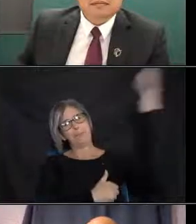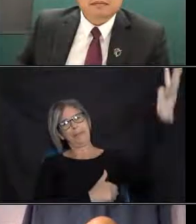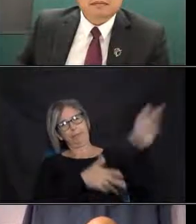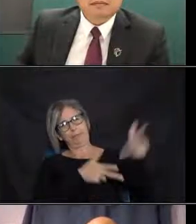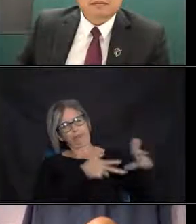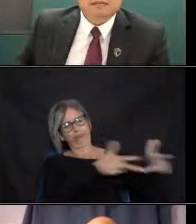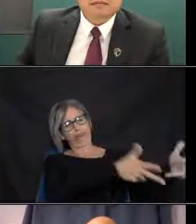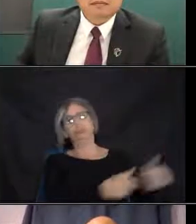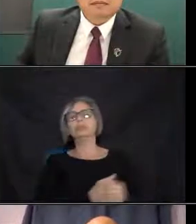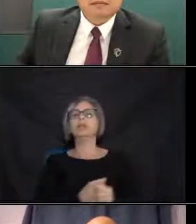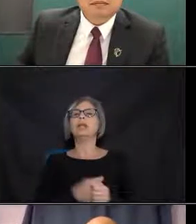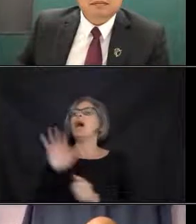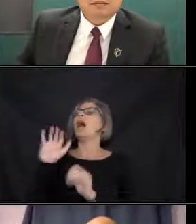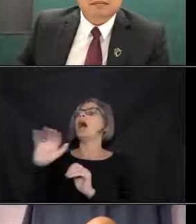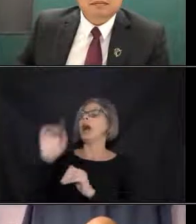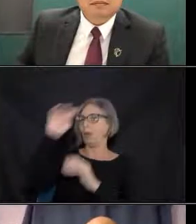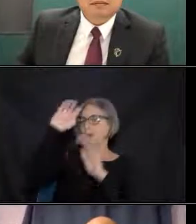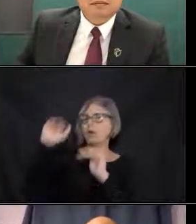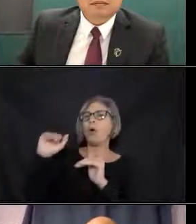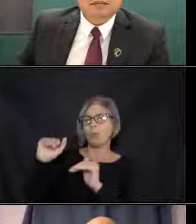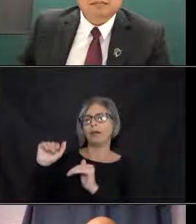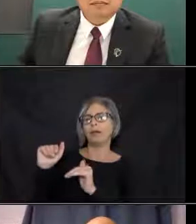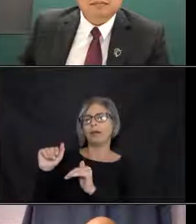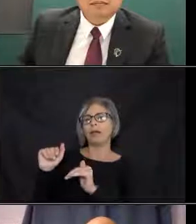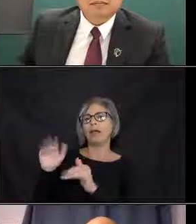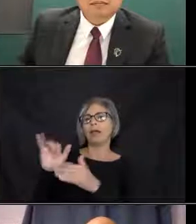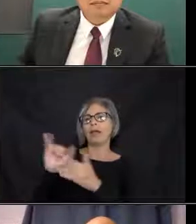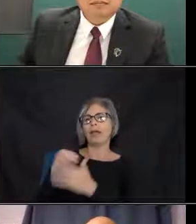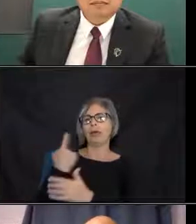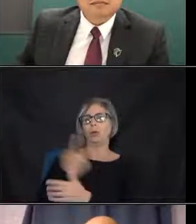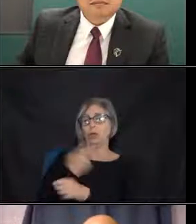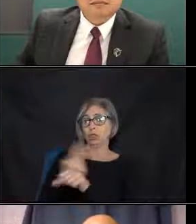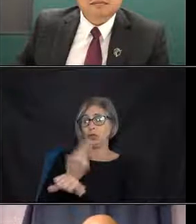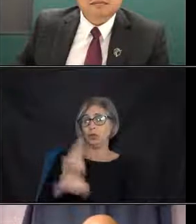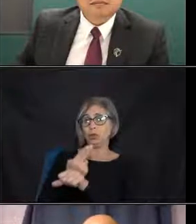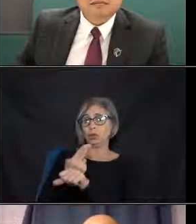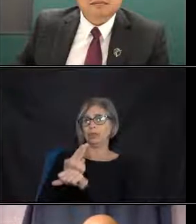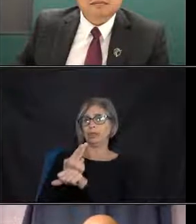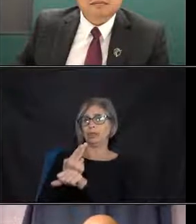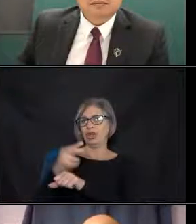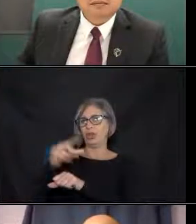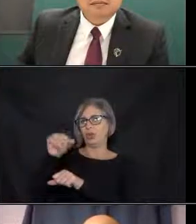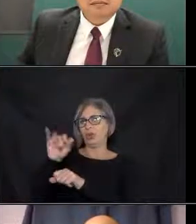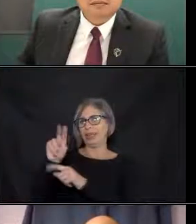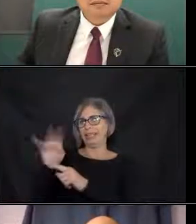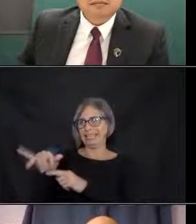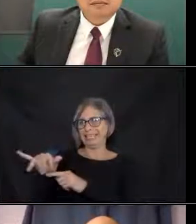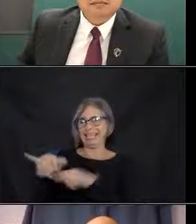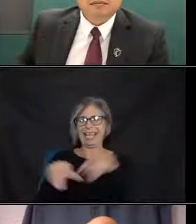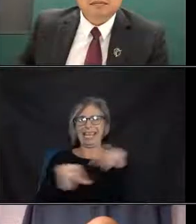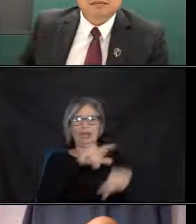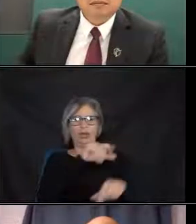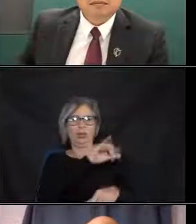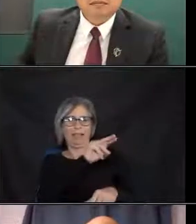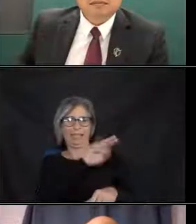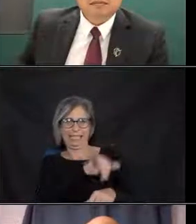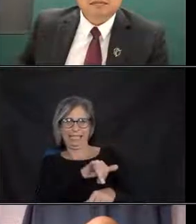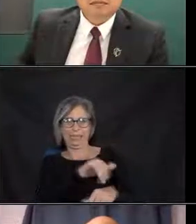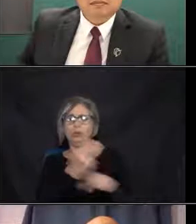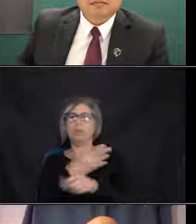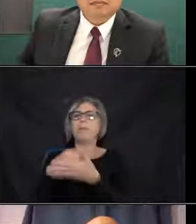was hoping that, you know, there's we use quantity and quality aspects of the money in the city. So